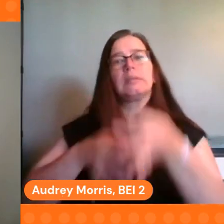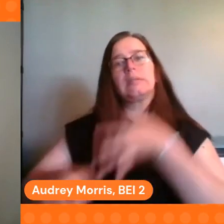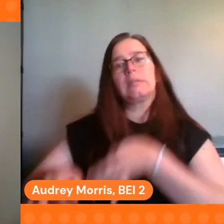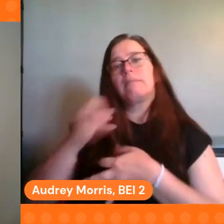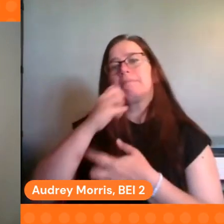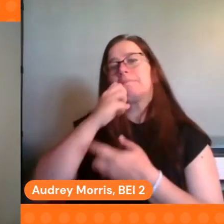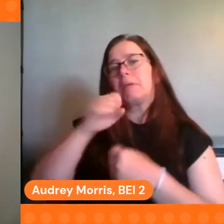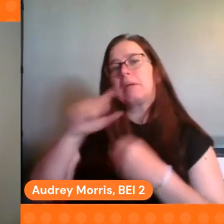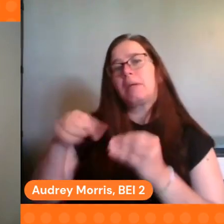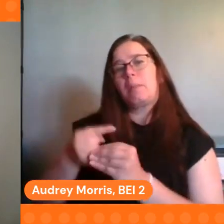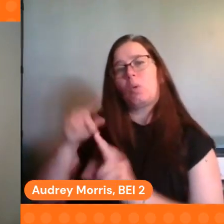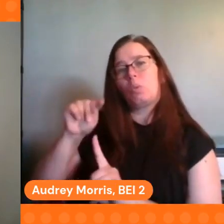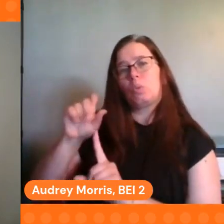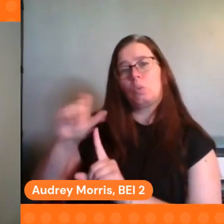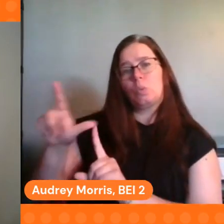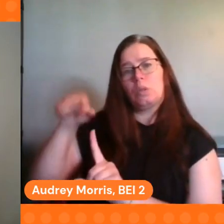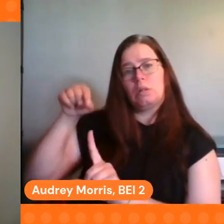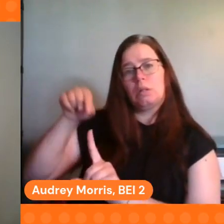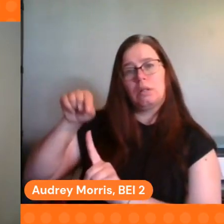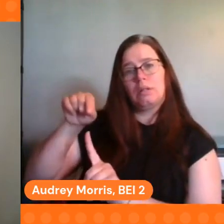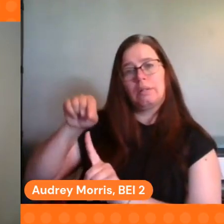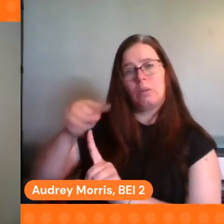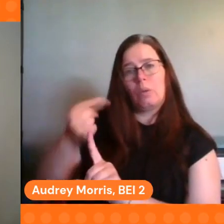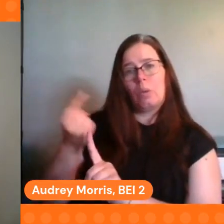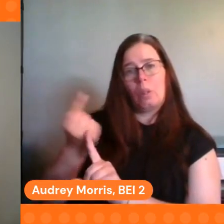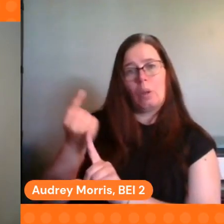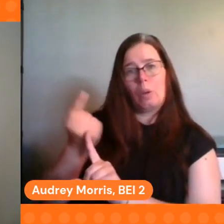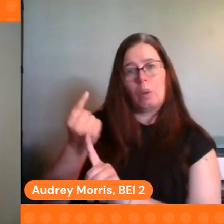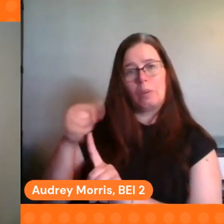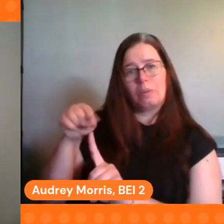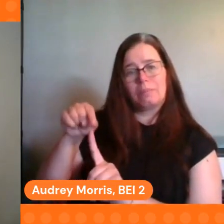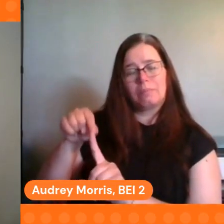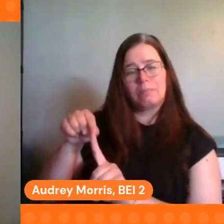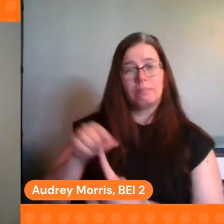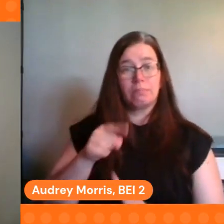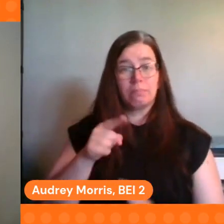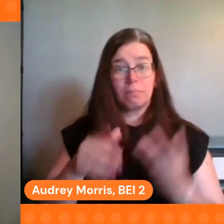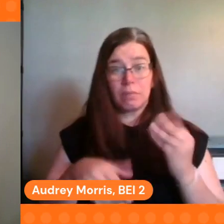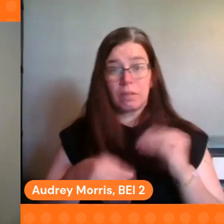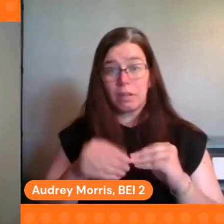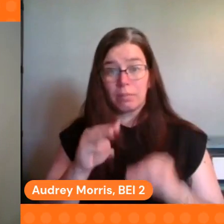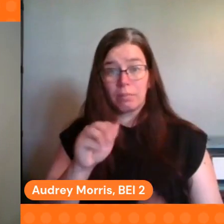tool alone. I don't know if you had anything to add to that, Marlon.